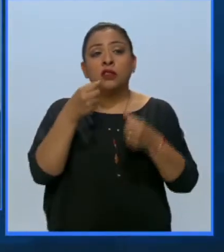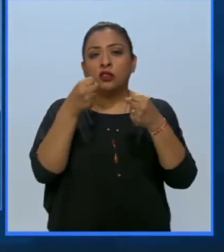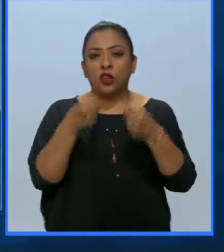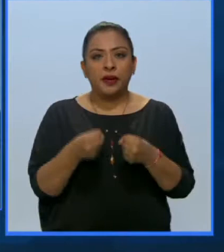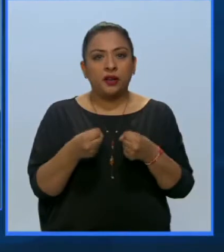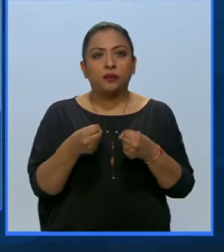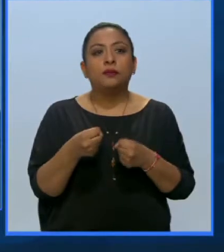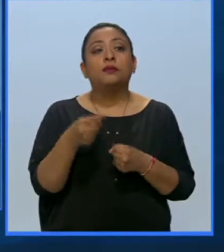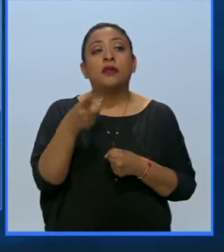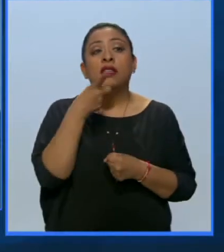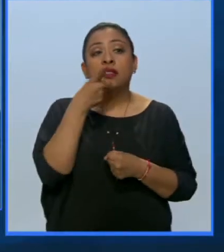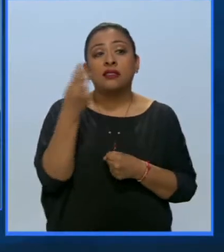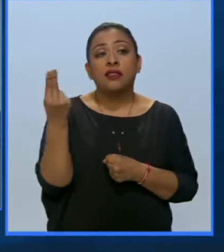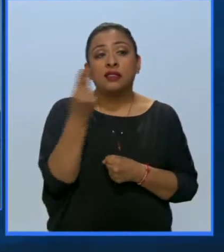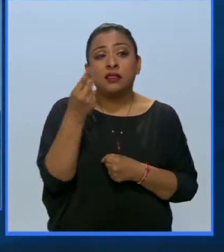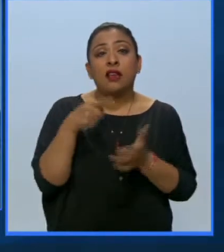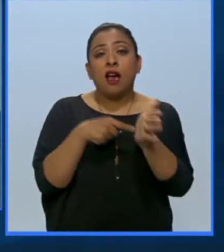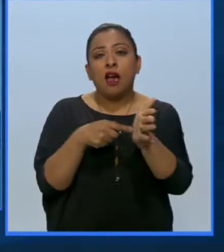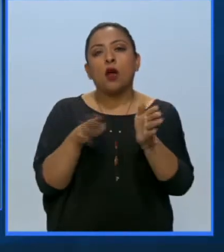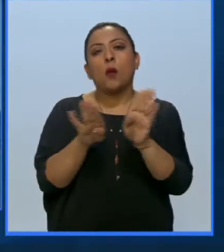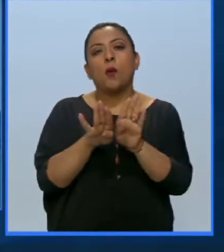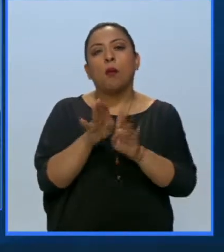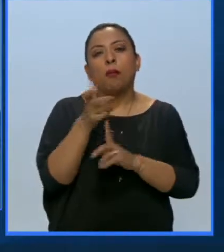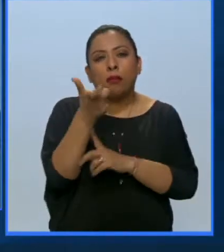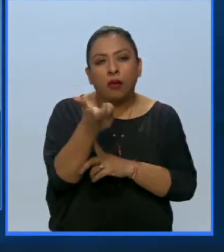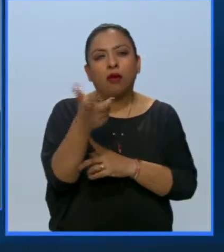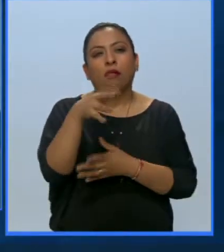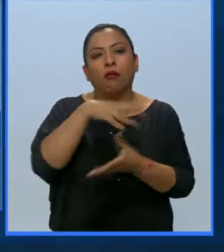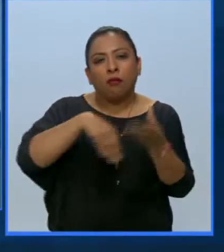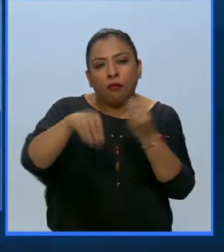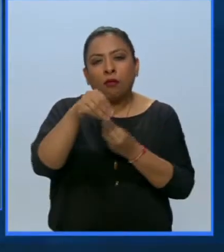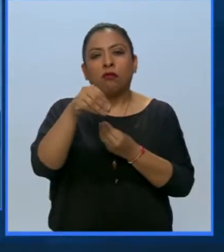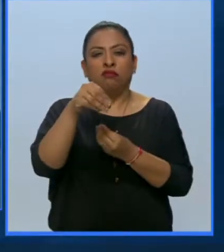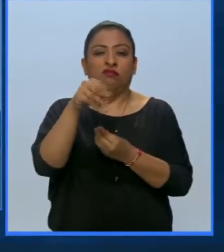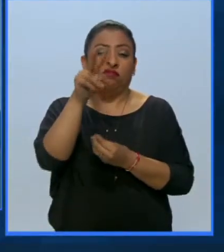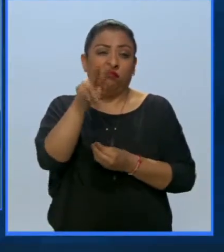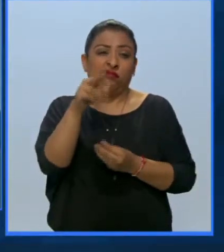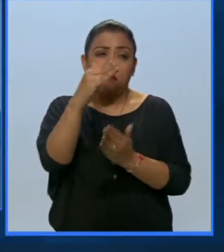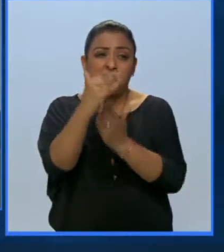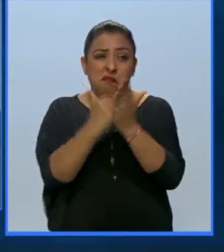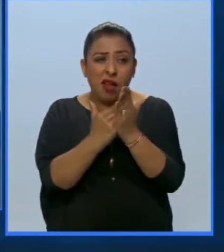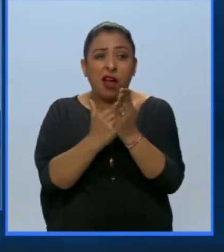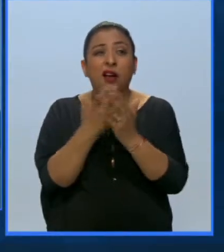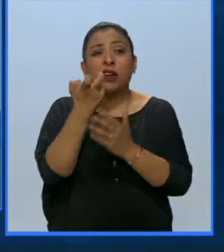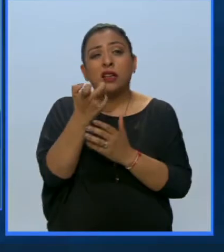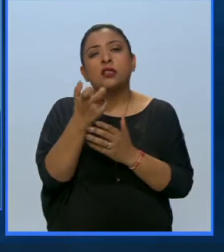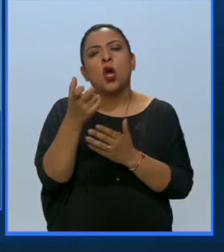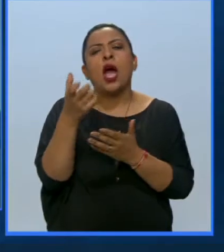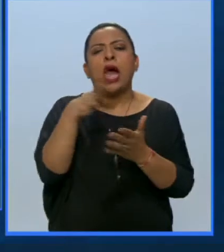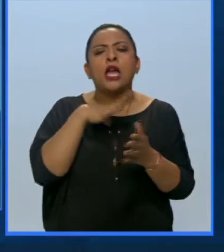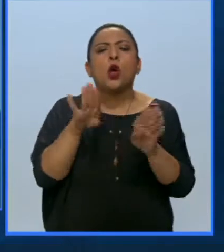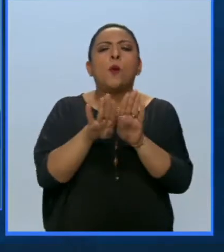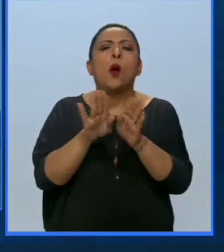to offer low-cost coverage to people with low incomes. The federal government compensates them for those costs